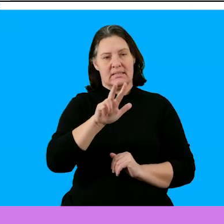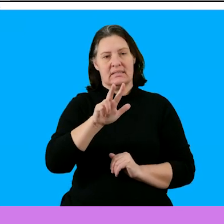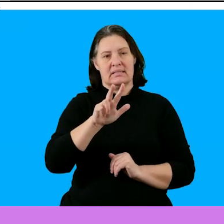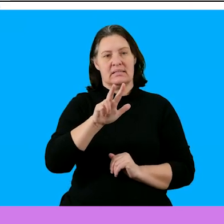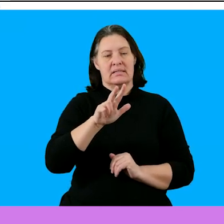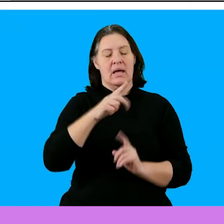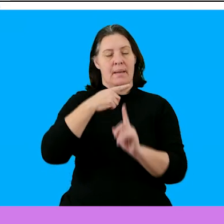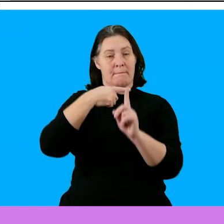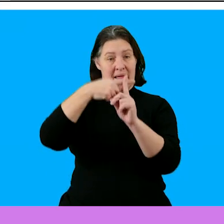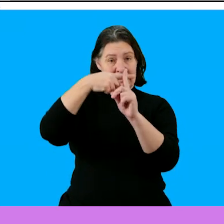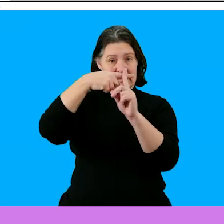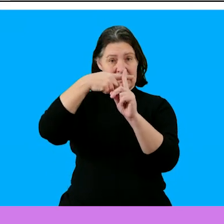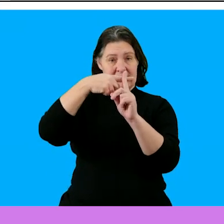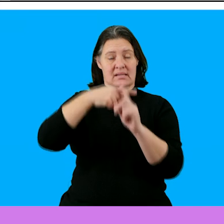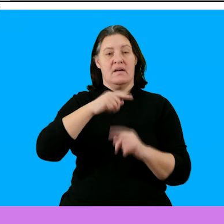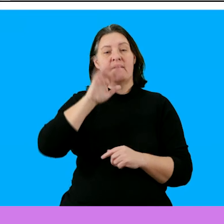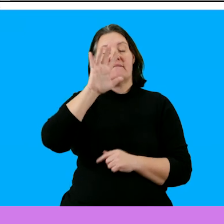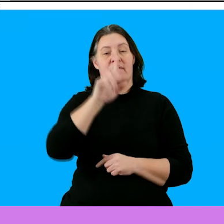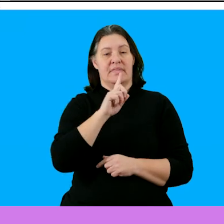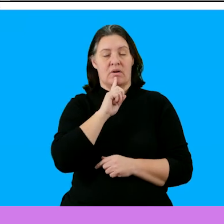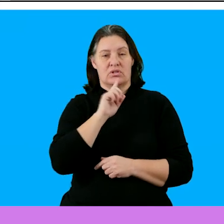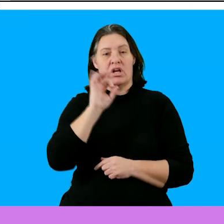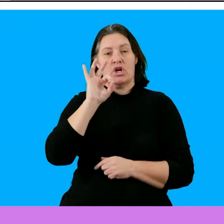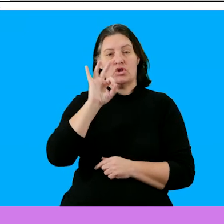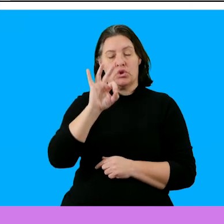34,178 rand plus your